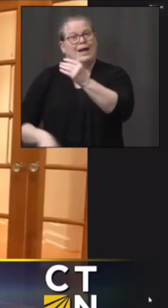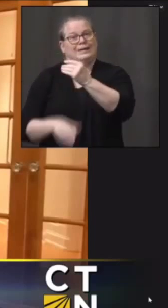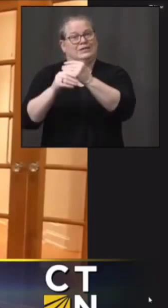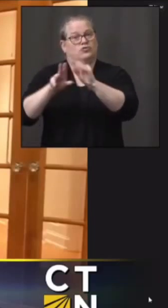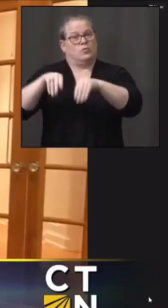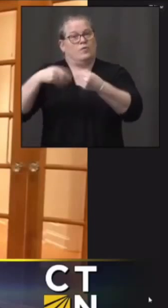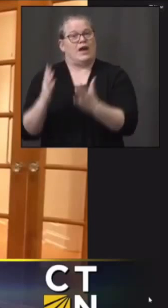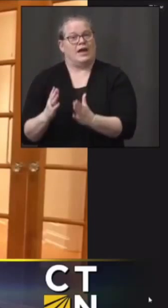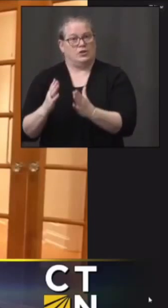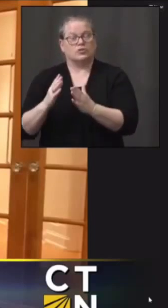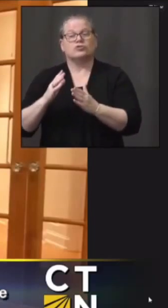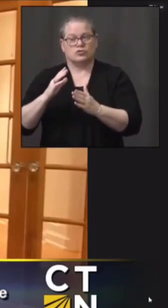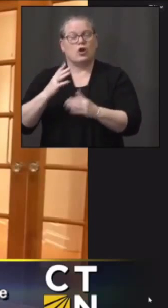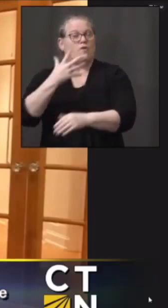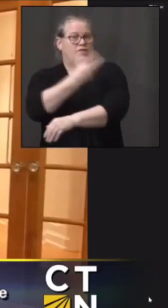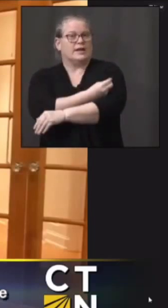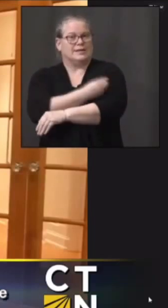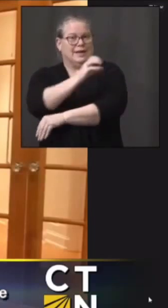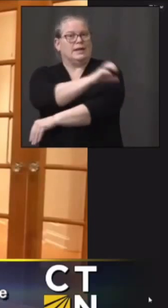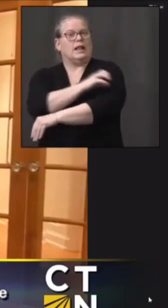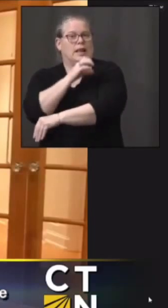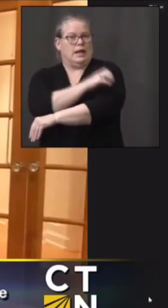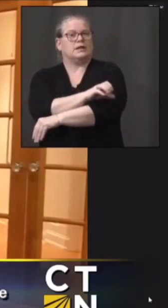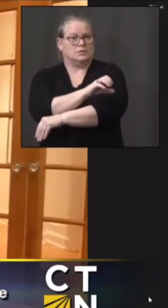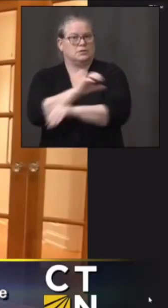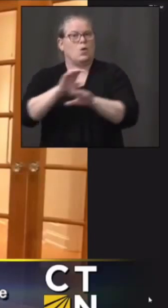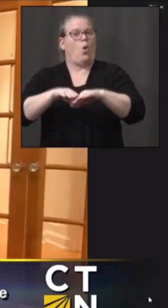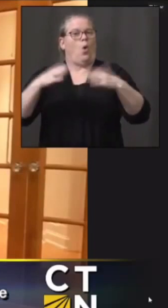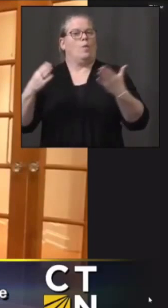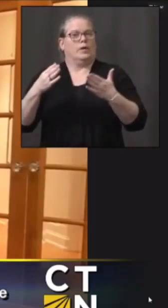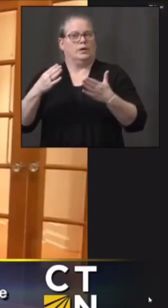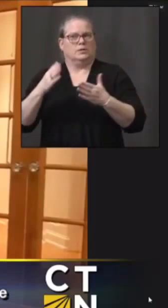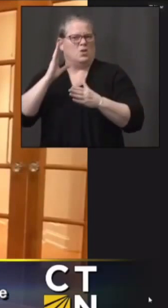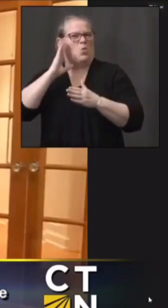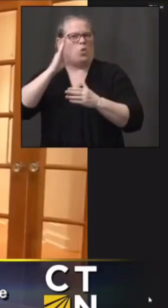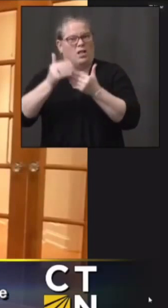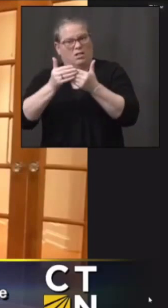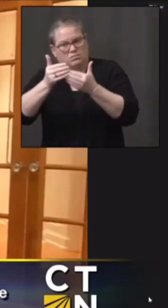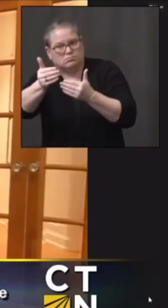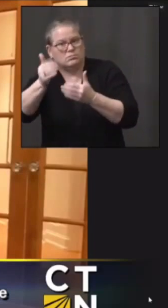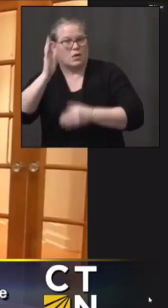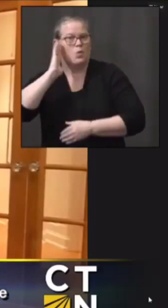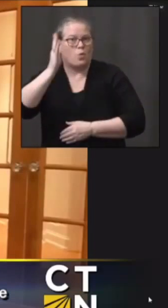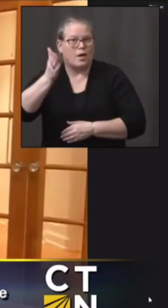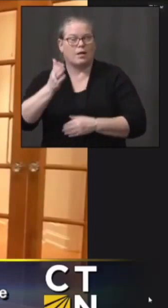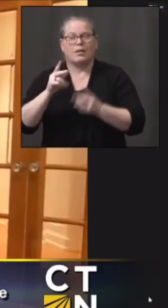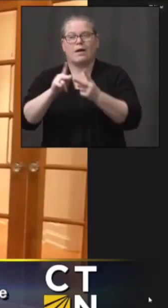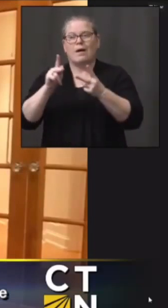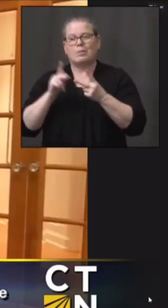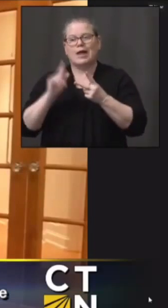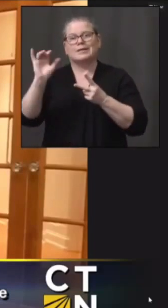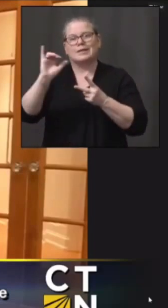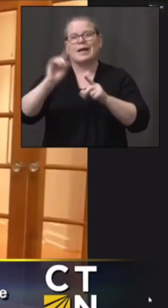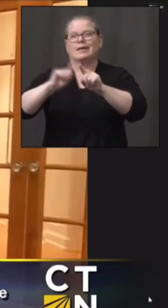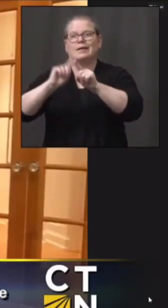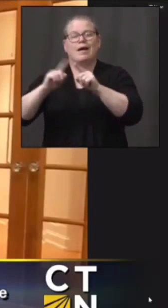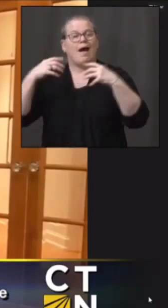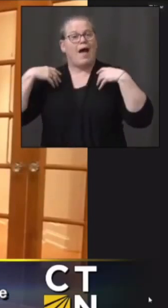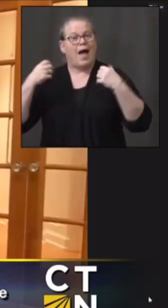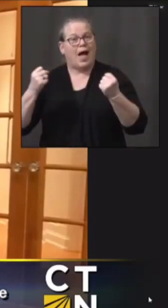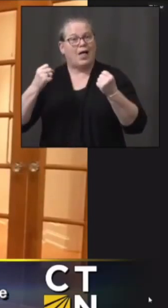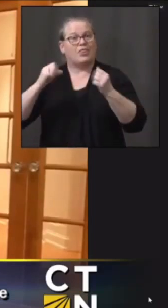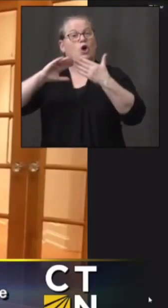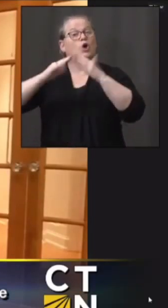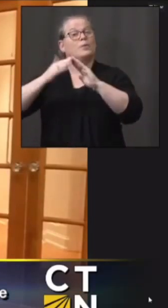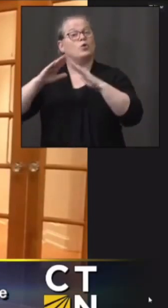see vaccine clinics in the coming weeks and months at places like our federally qualified health centers, at our local